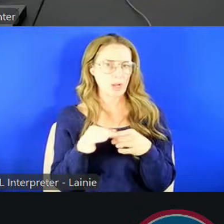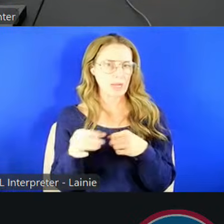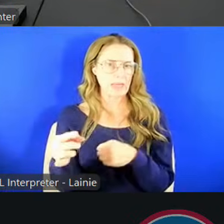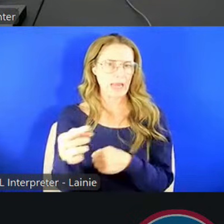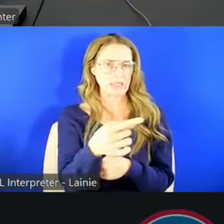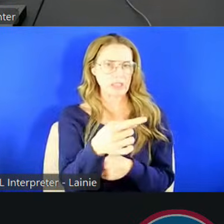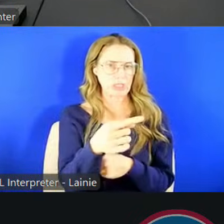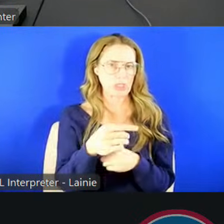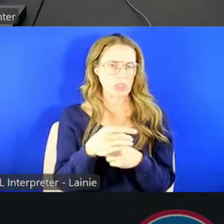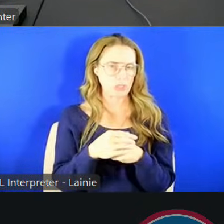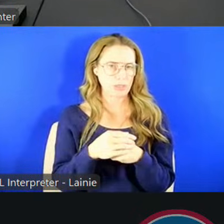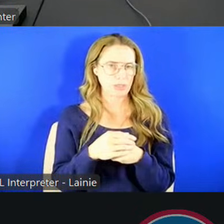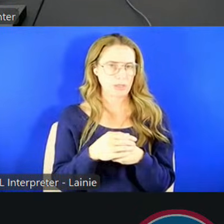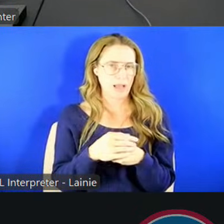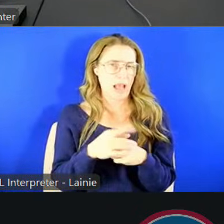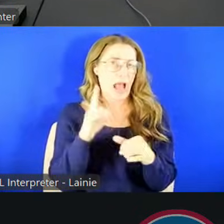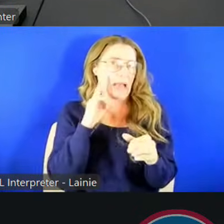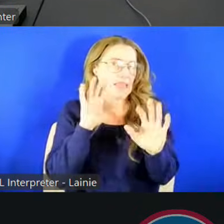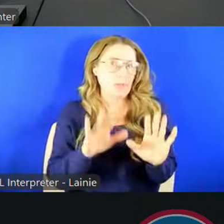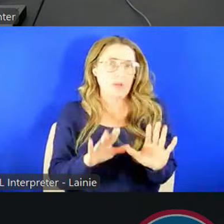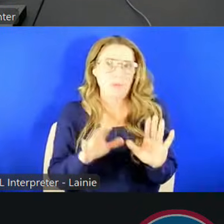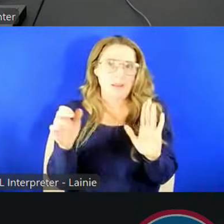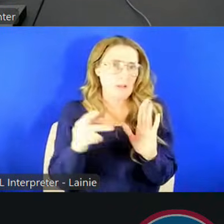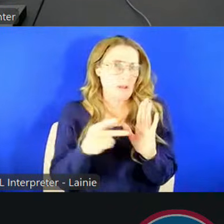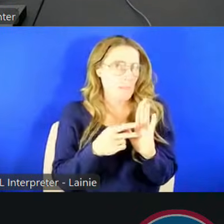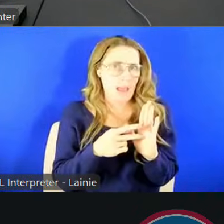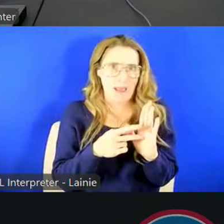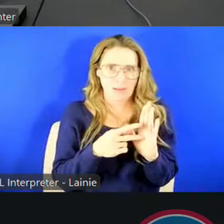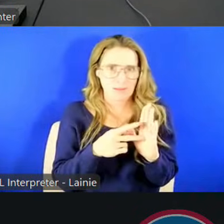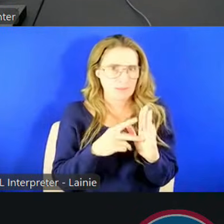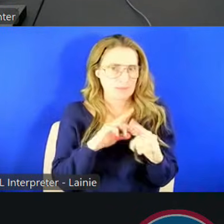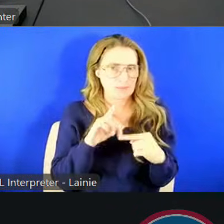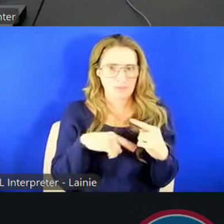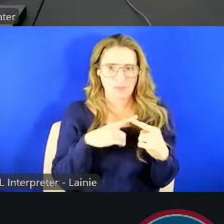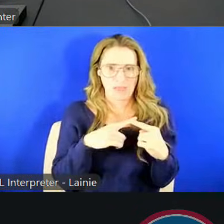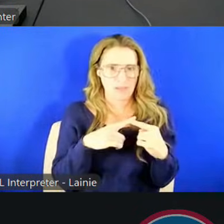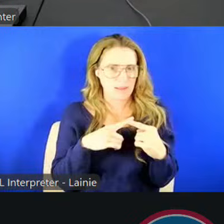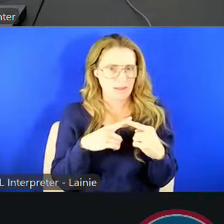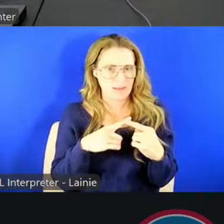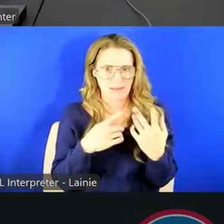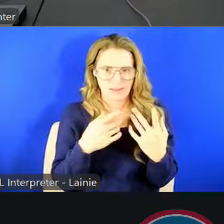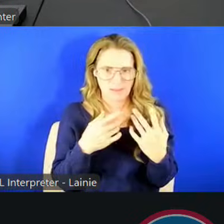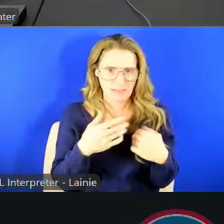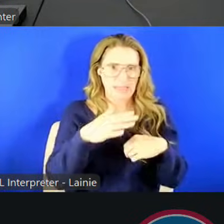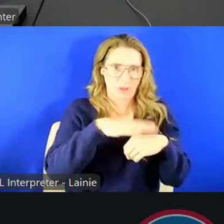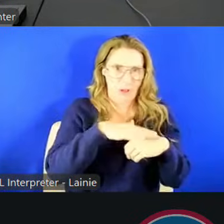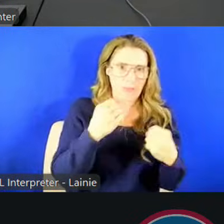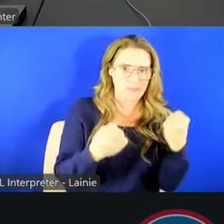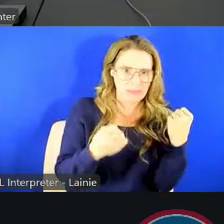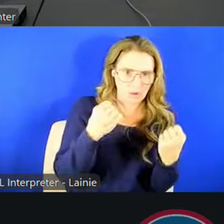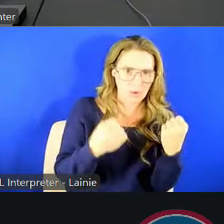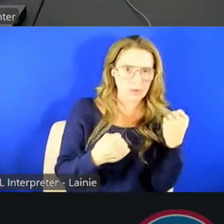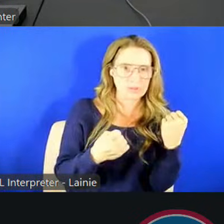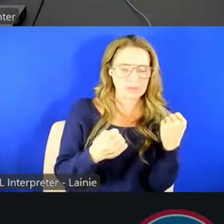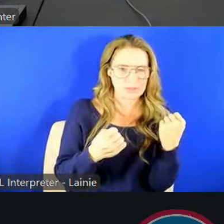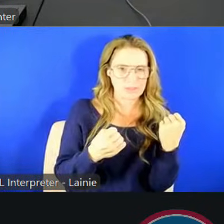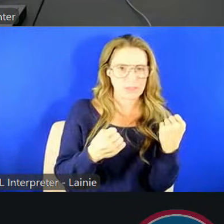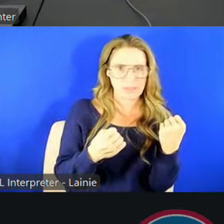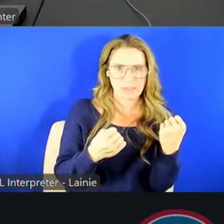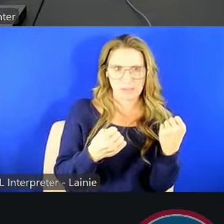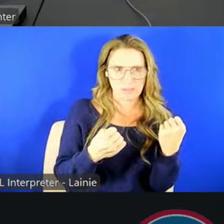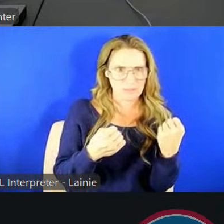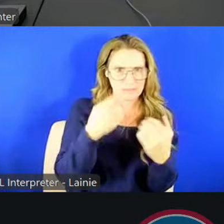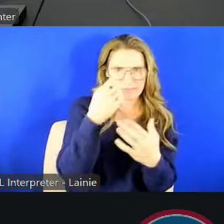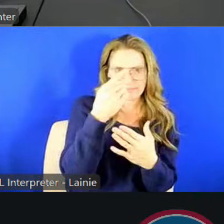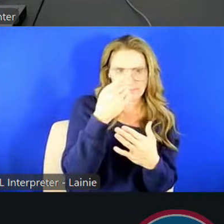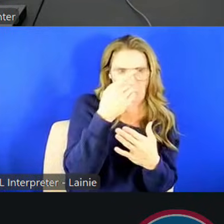back and talked about, especially once it's on the vehicles, right? Like, what are we